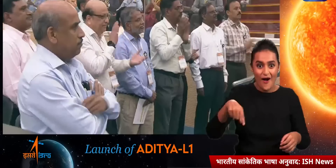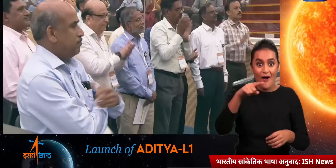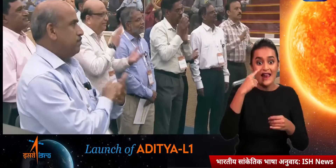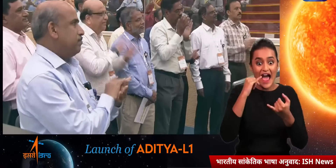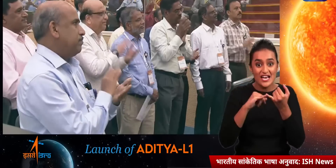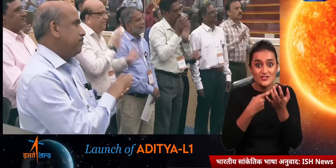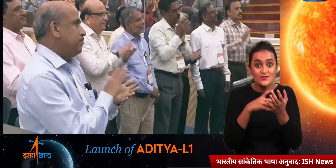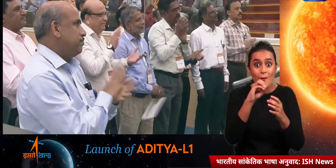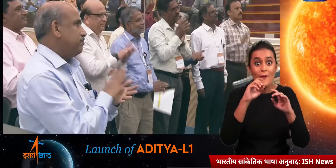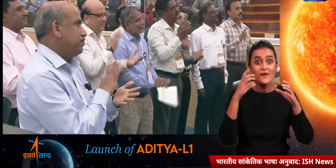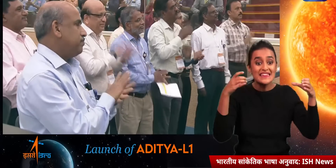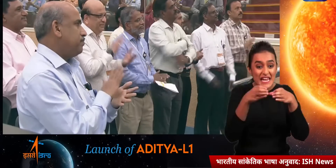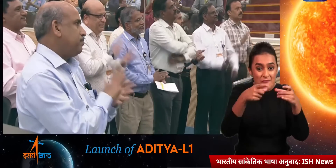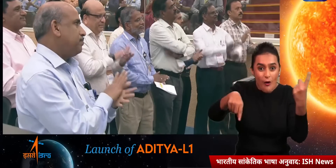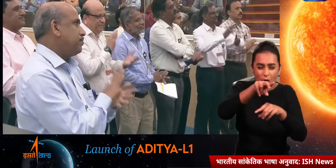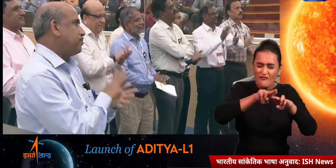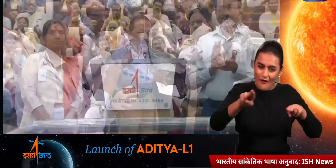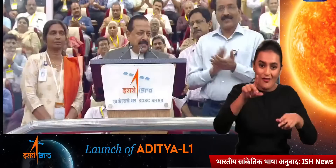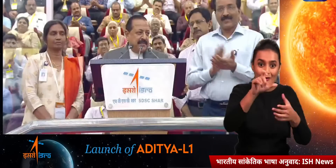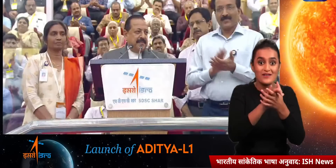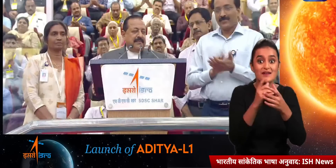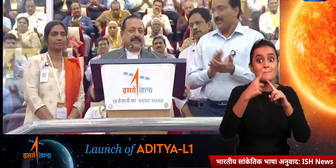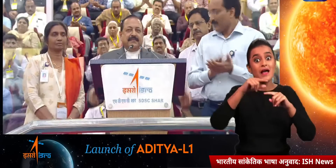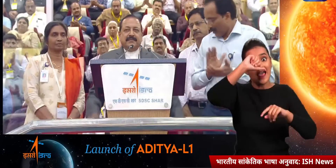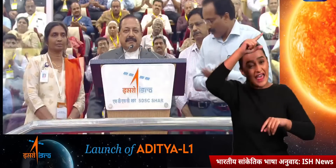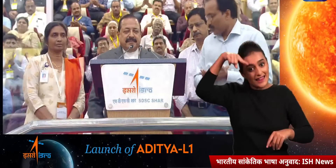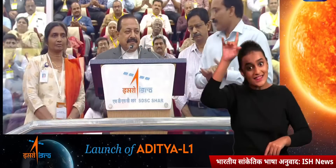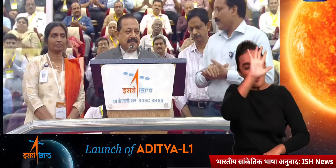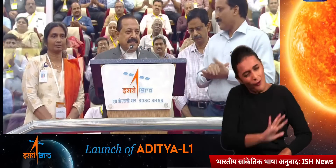team, and the entire countrymen.